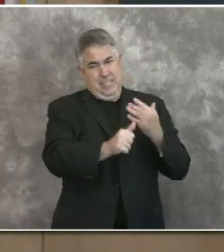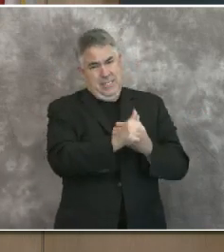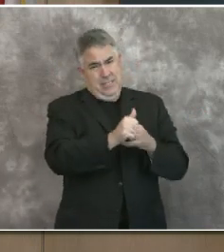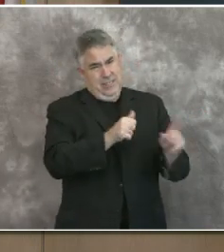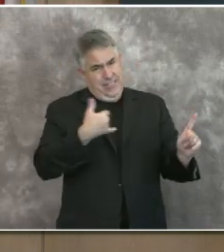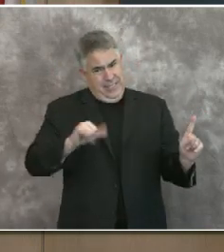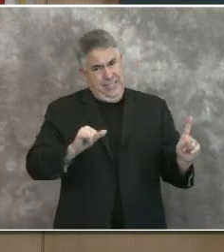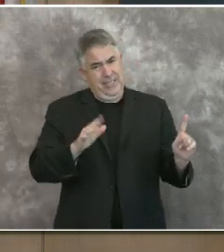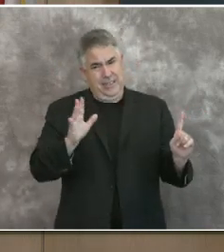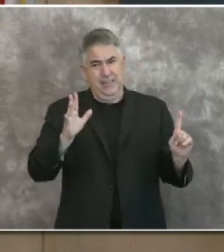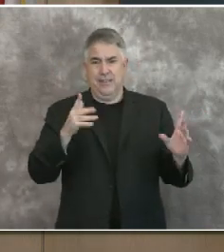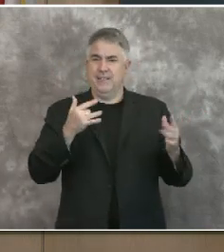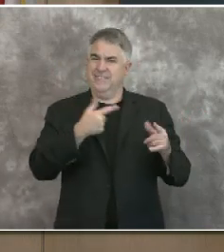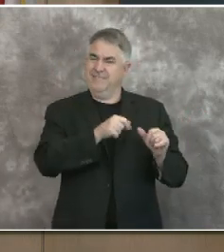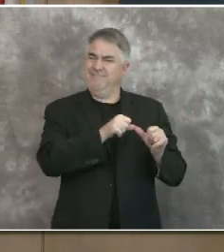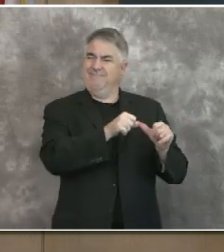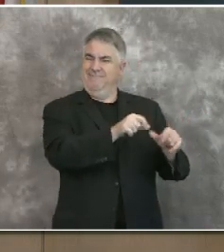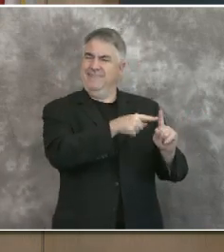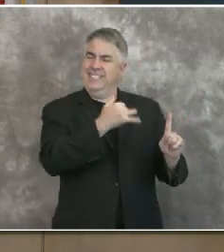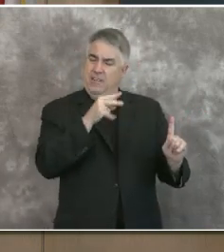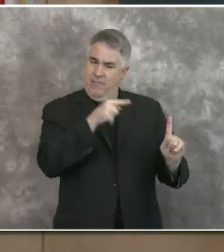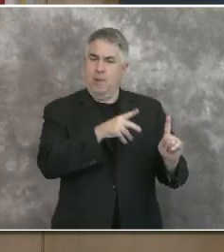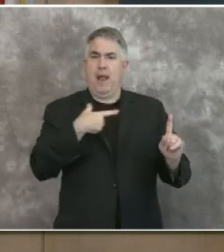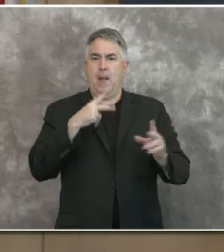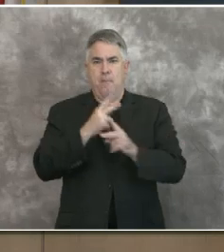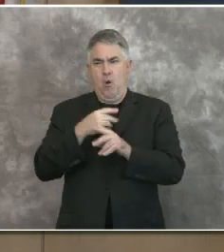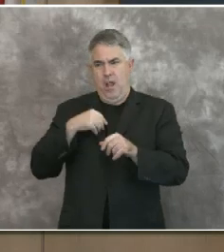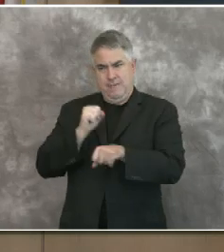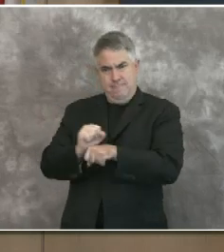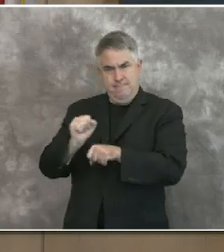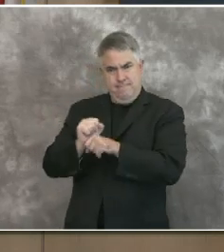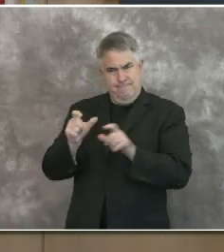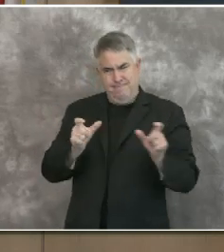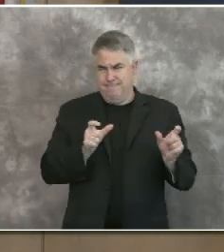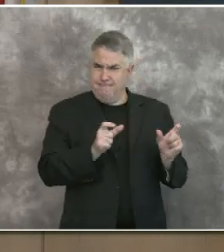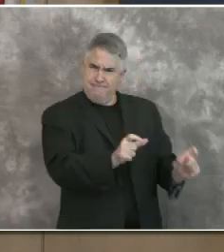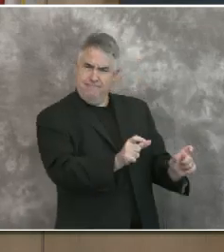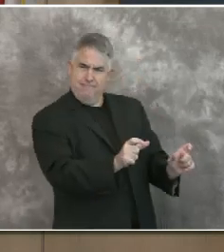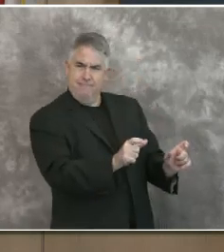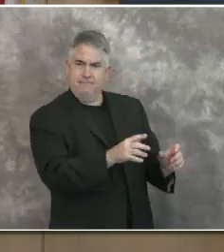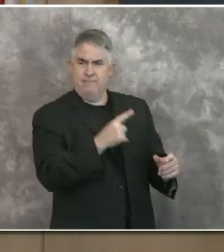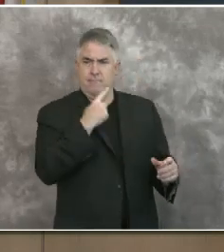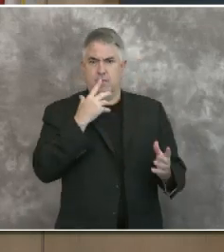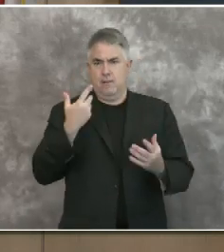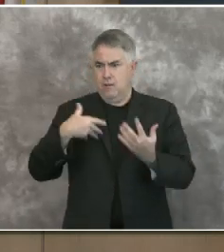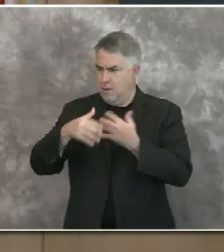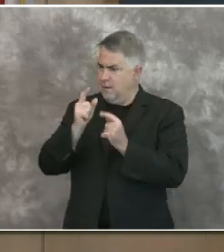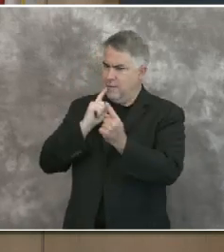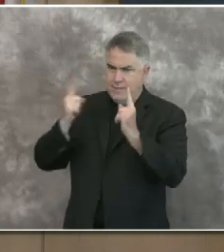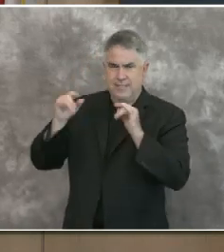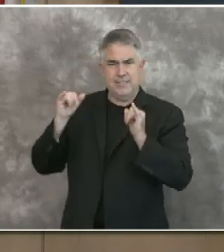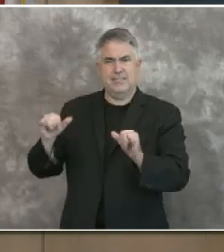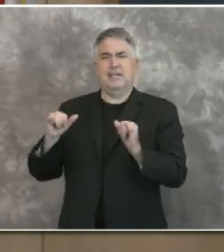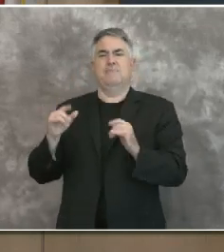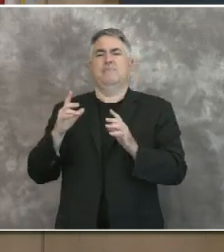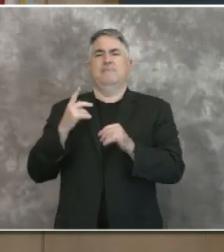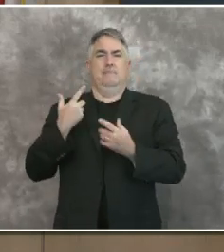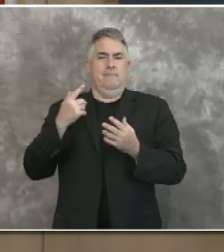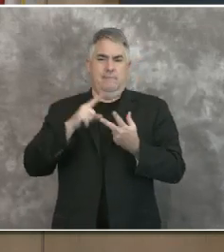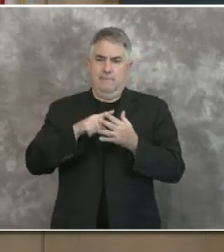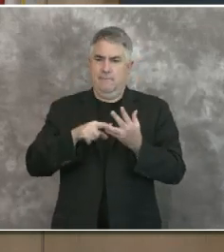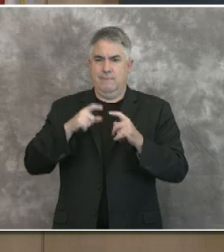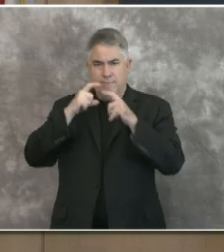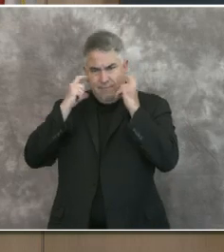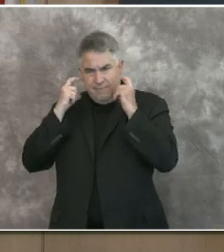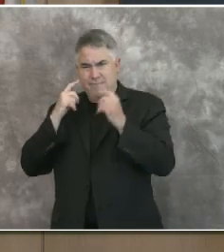continue taking safeguards when we get out in the public. Let's not lose our hard-earned